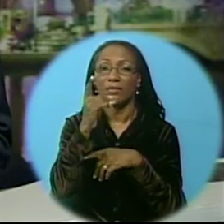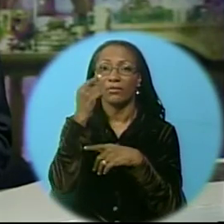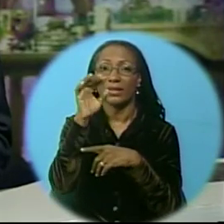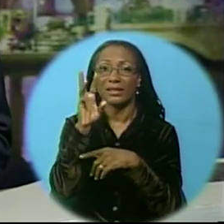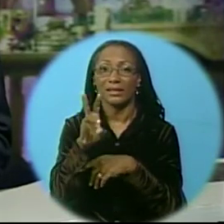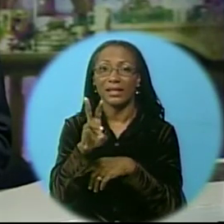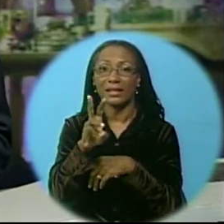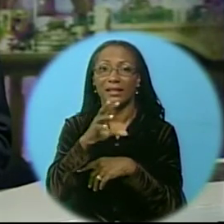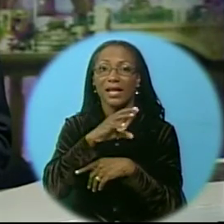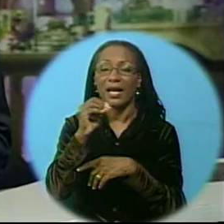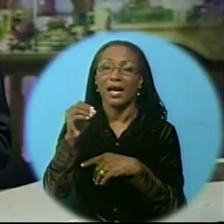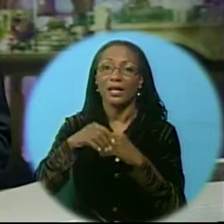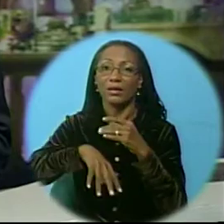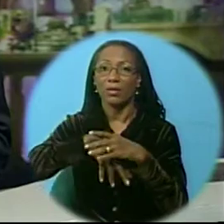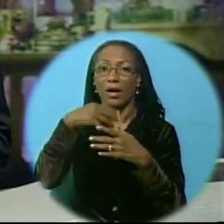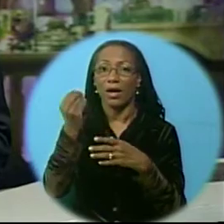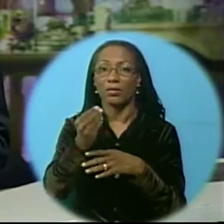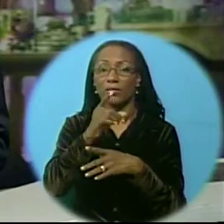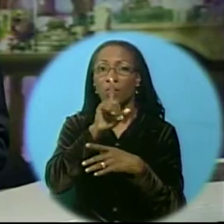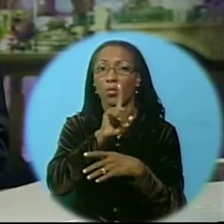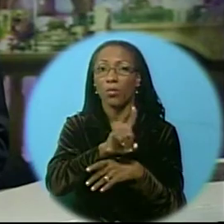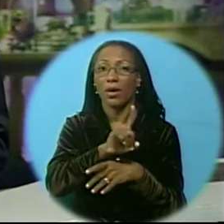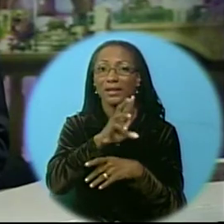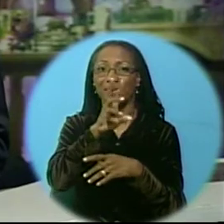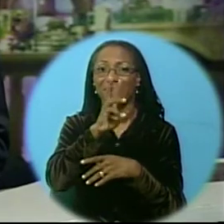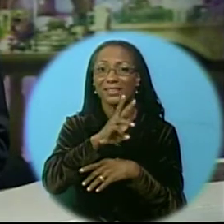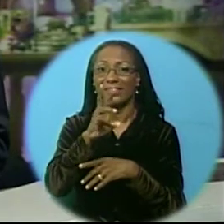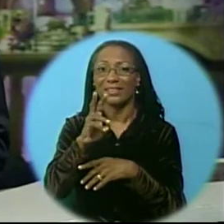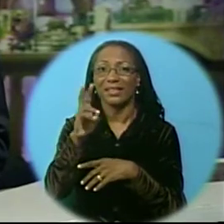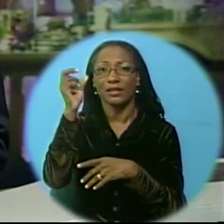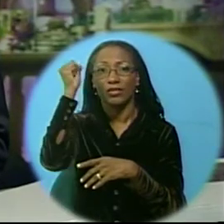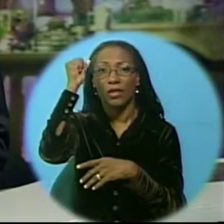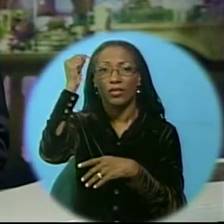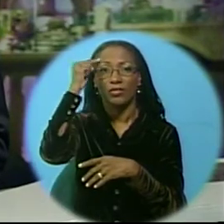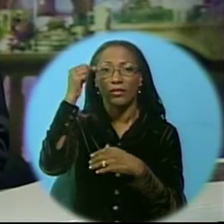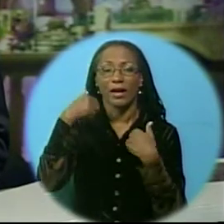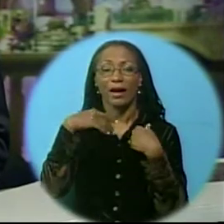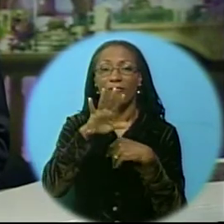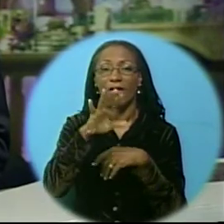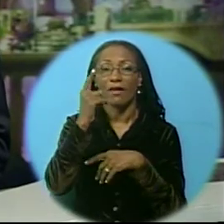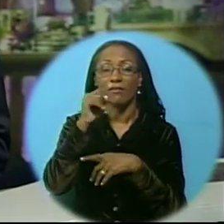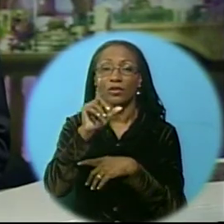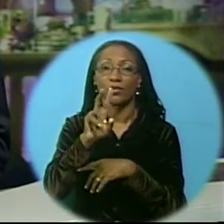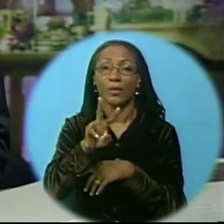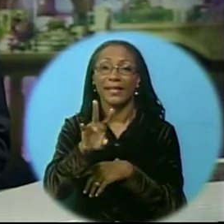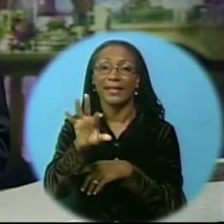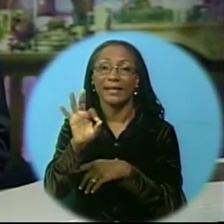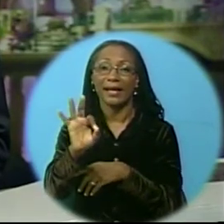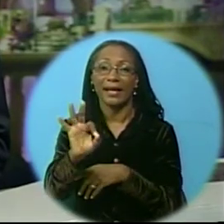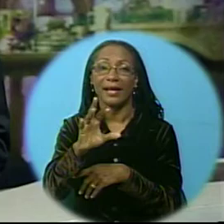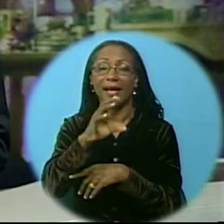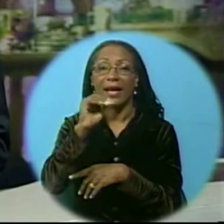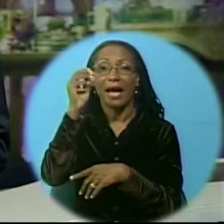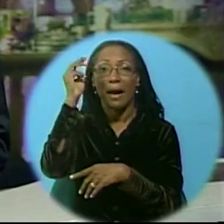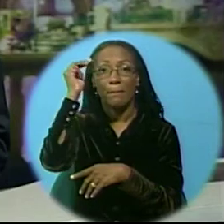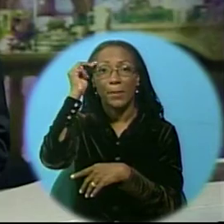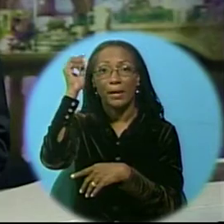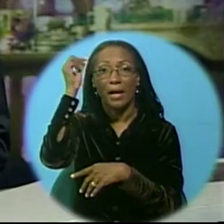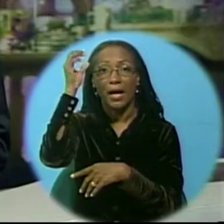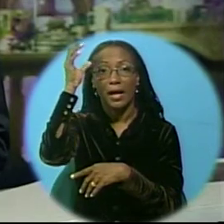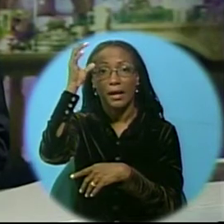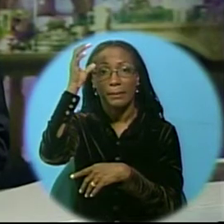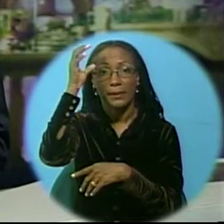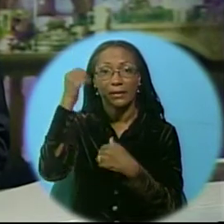eventually bowled out for 166. Shannon Gabriel finished with 5 for 29, while fellow pacer Miguel Cummins had 3